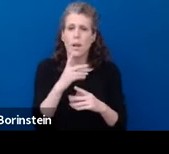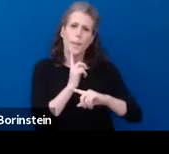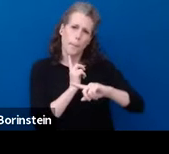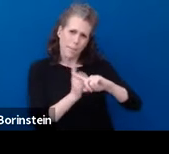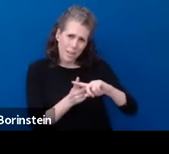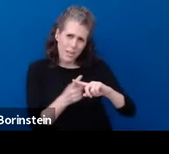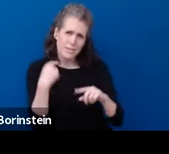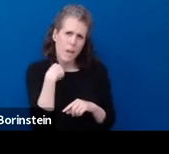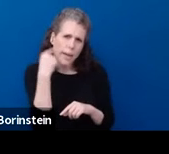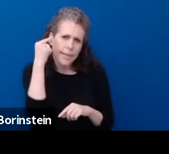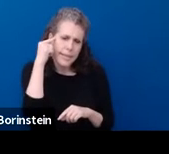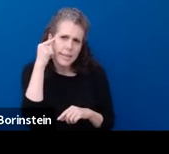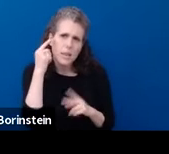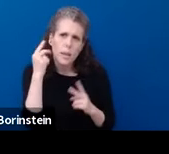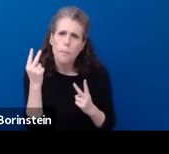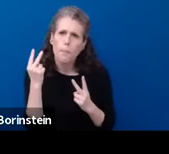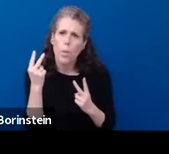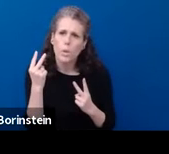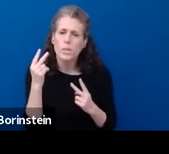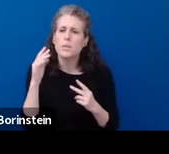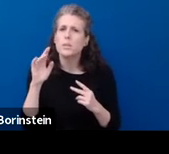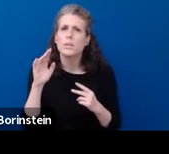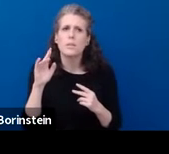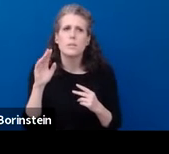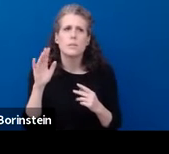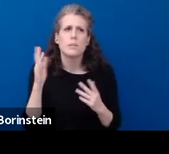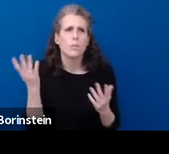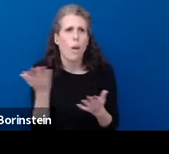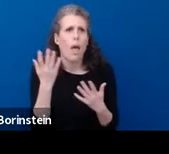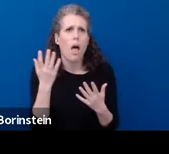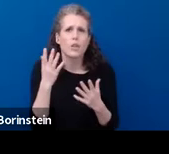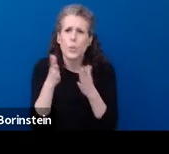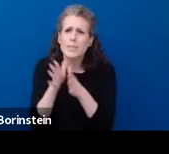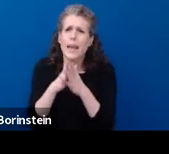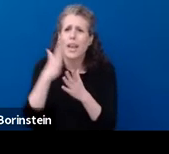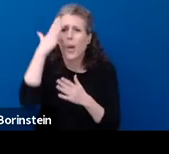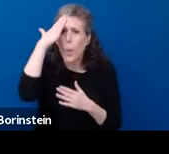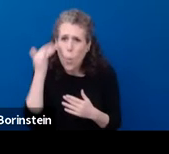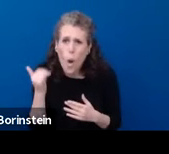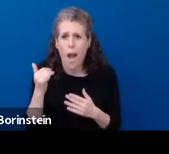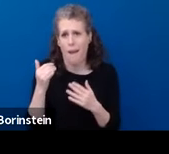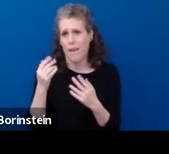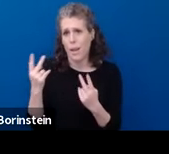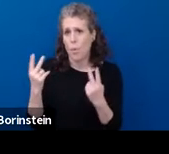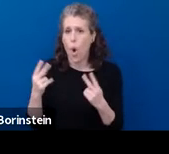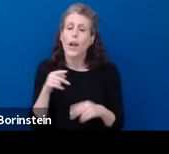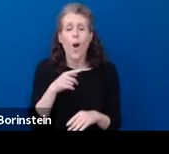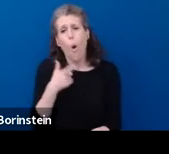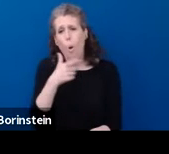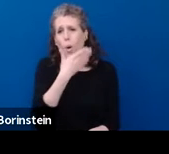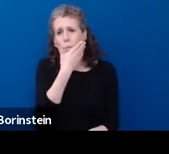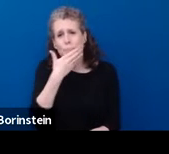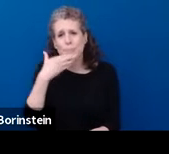important to raise why it is important. It's not only a nice thing to do, but it's